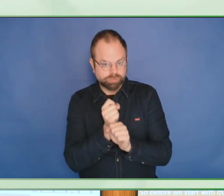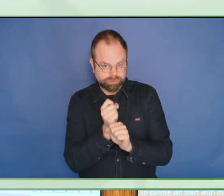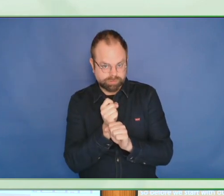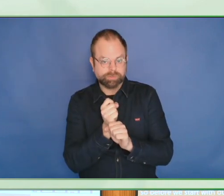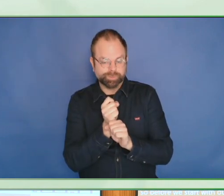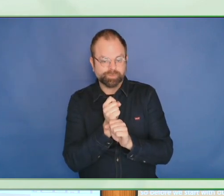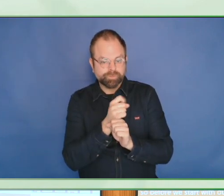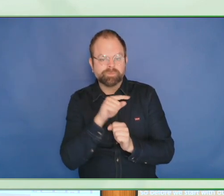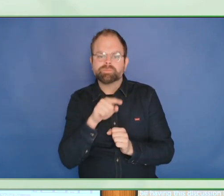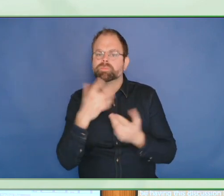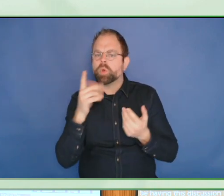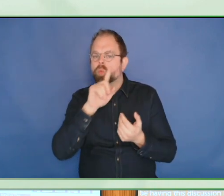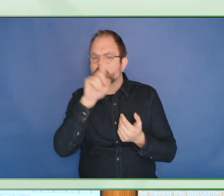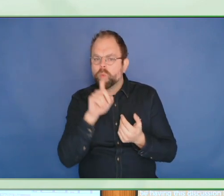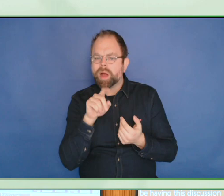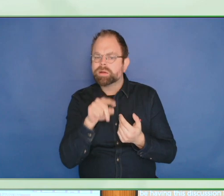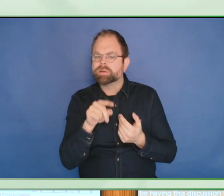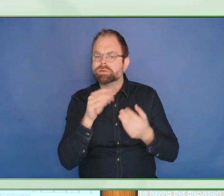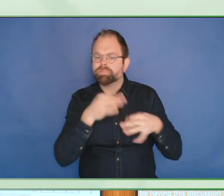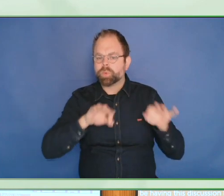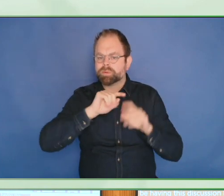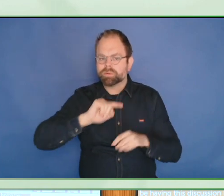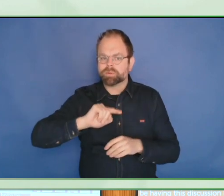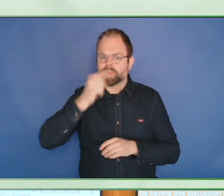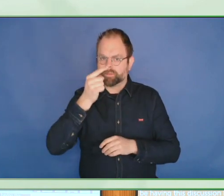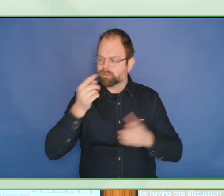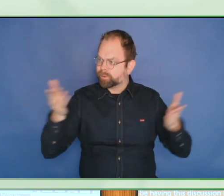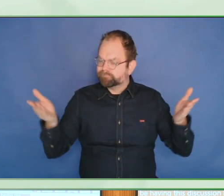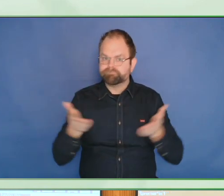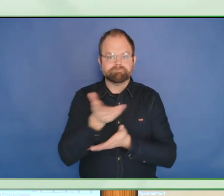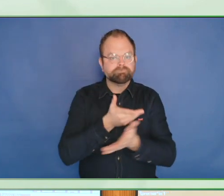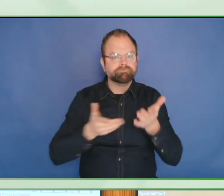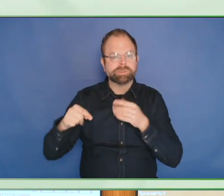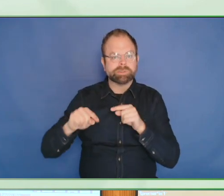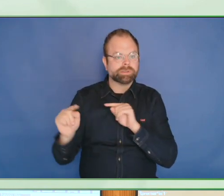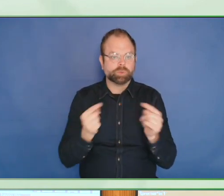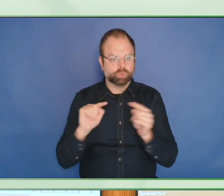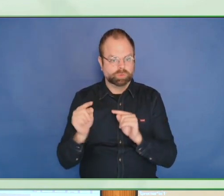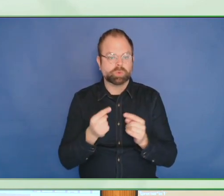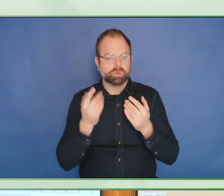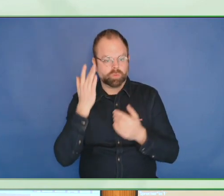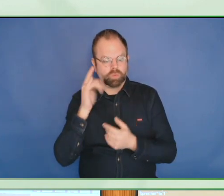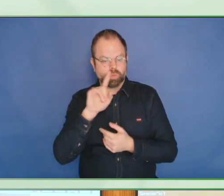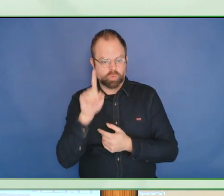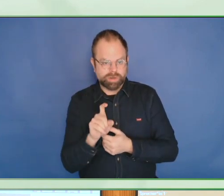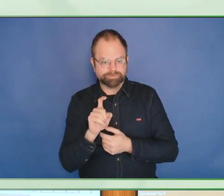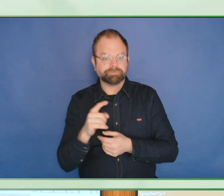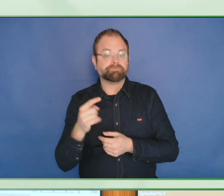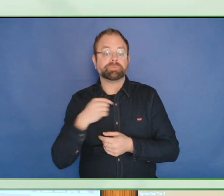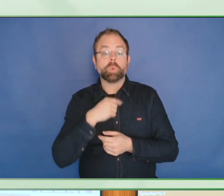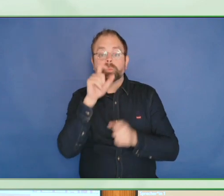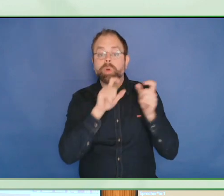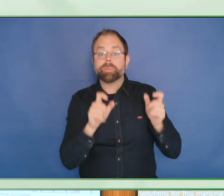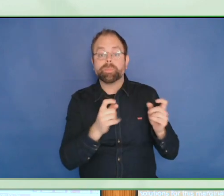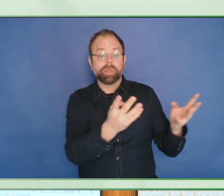by people who have worked really hard to find solutions for this marginalized group of people. They're Zero Project